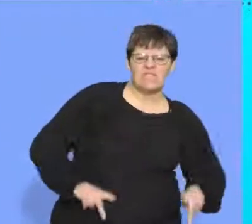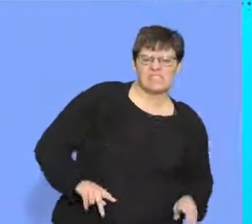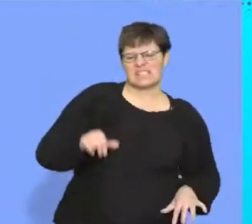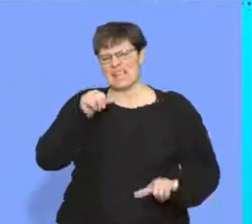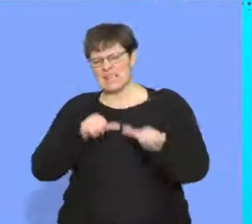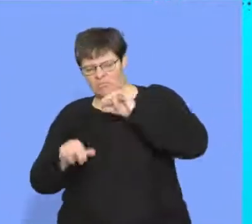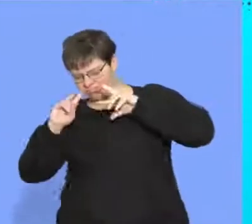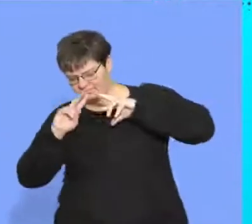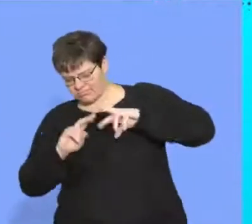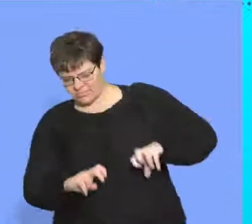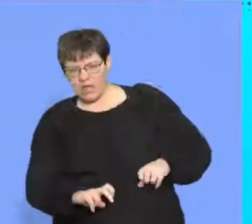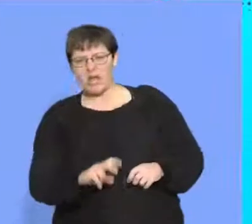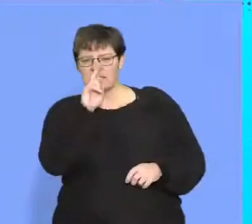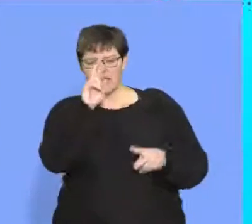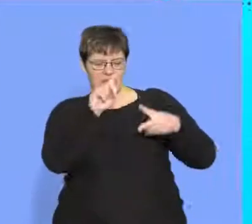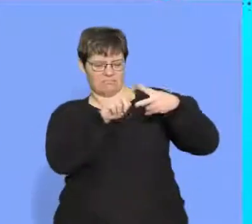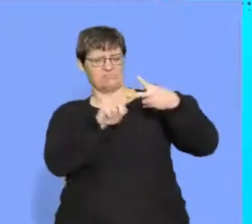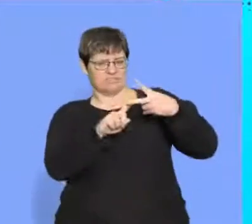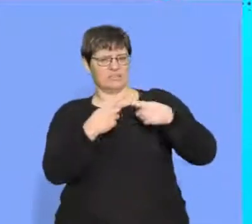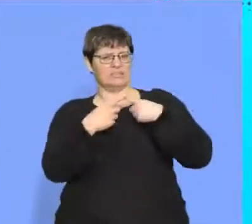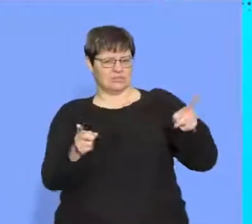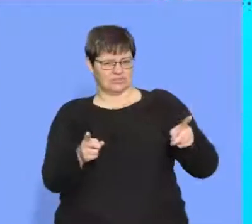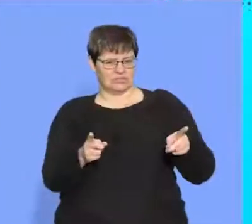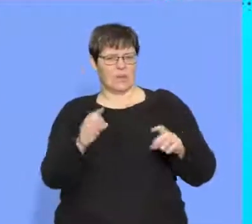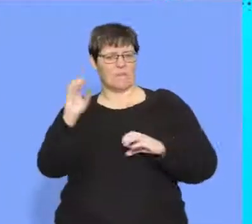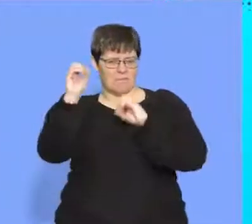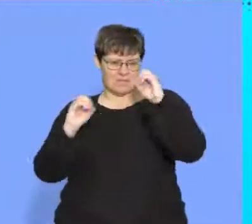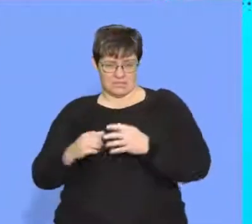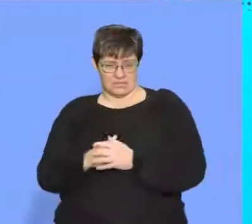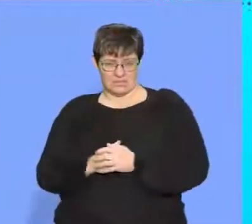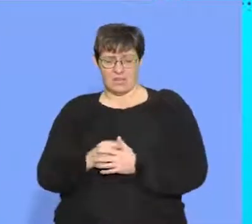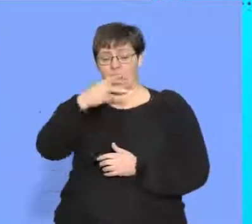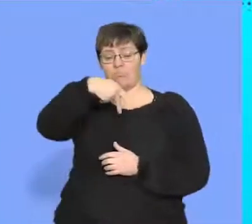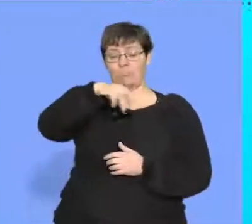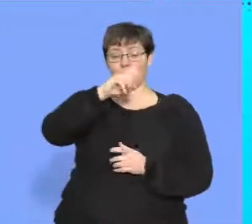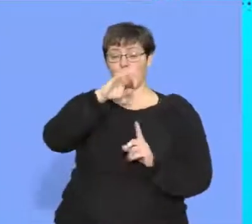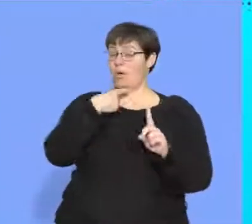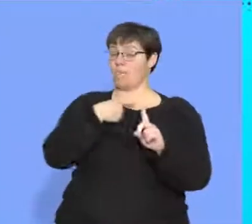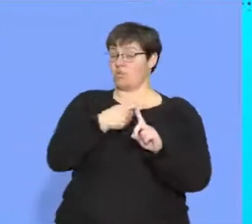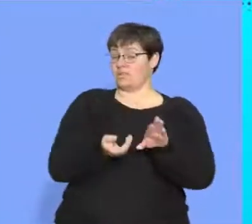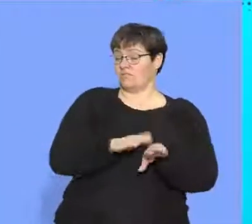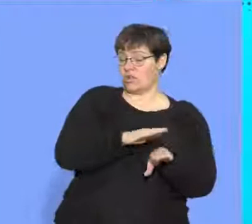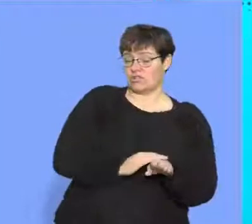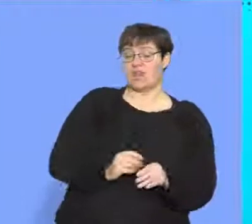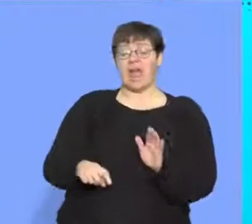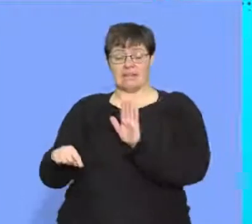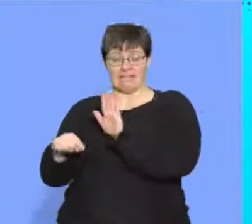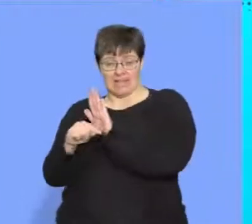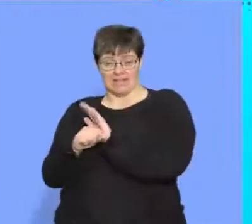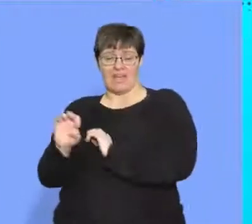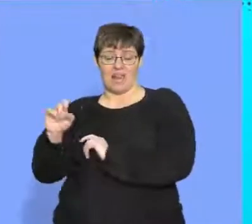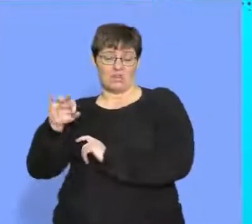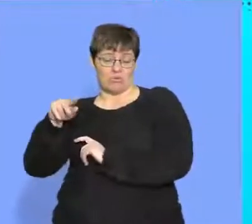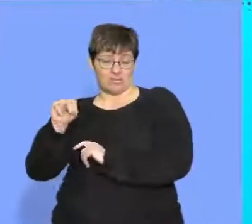and chemistry, we've only seen two types of charged particles: protons, which have a positive charge, and